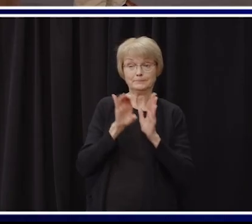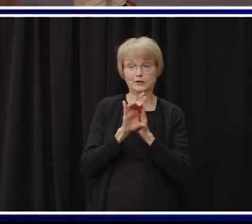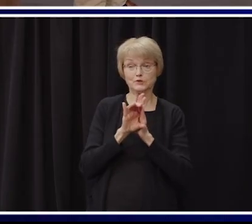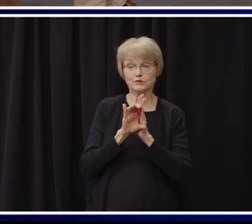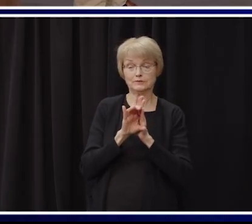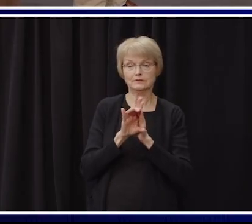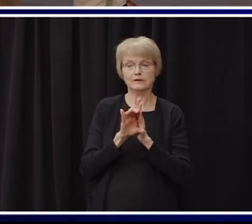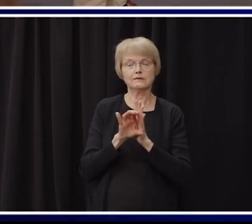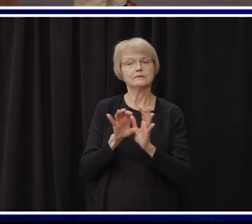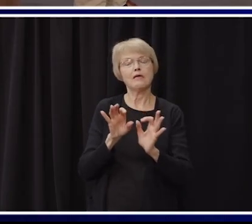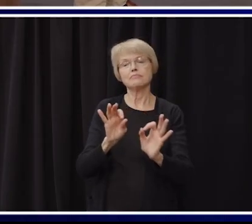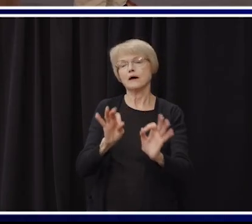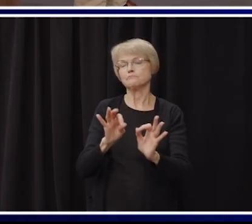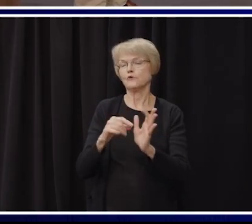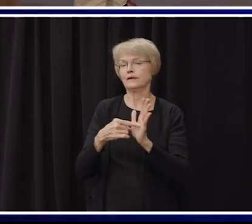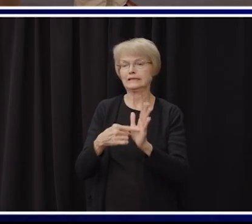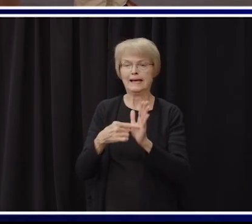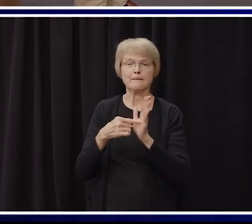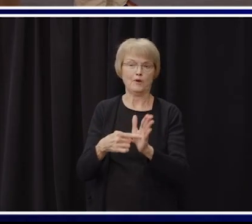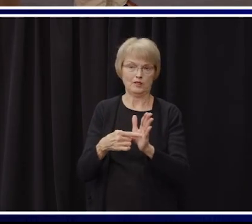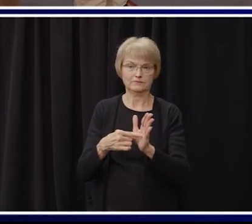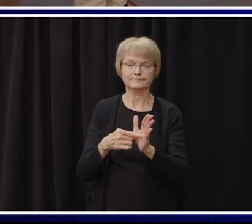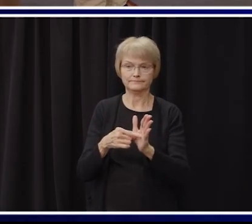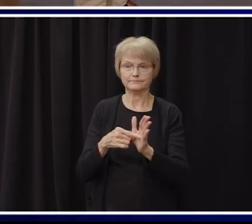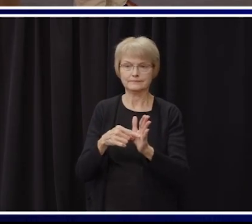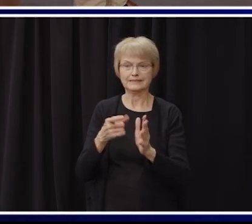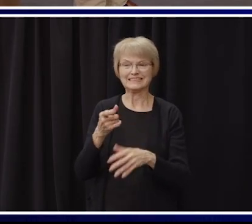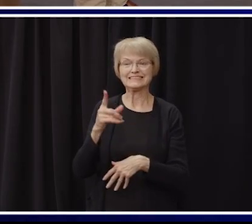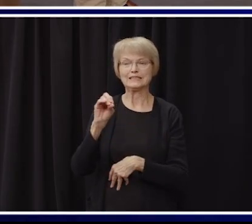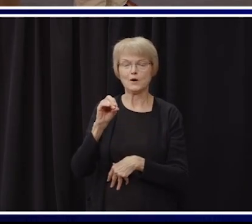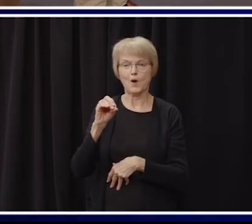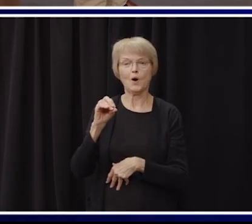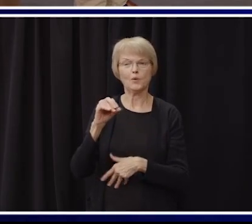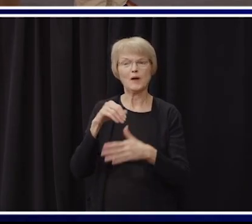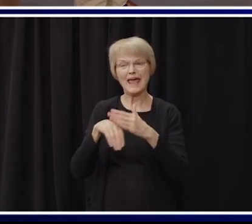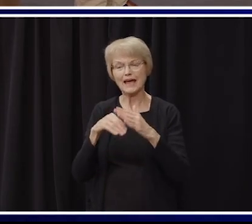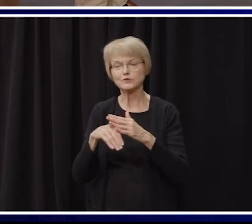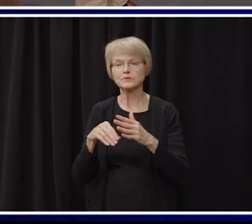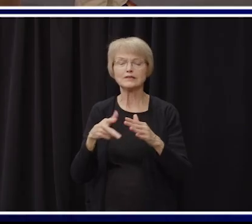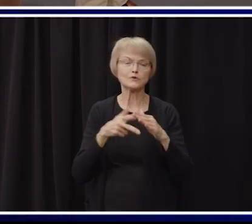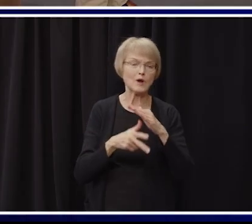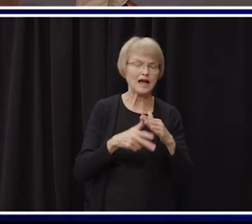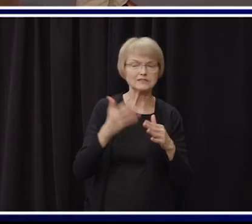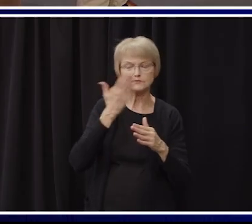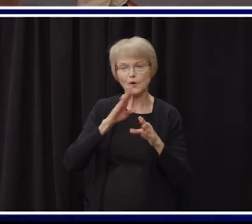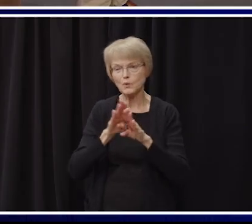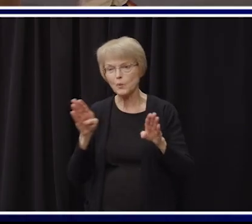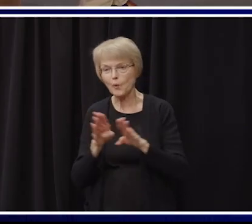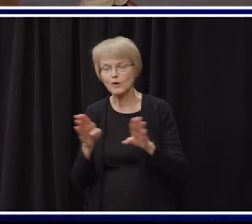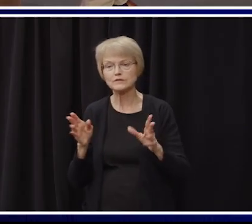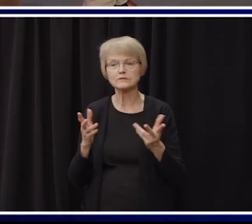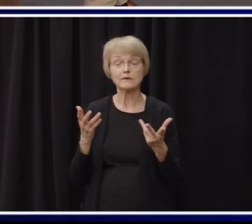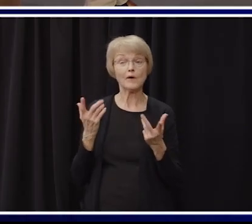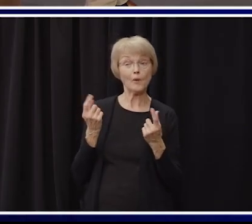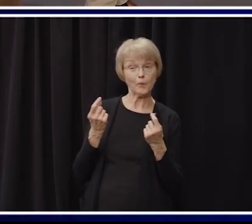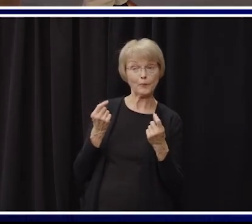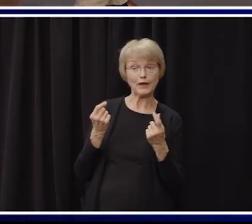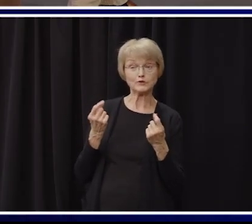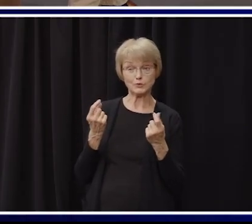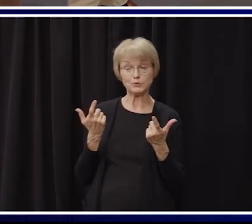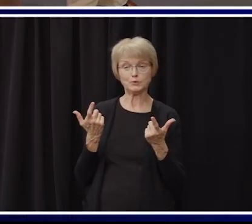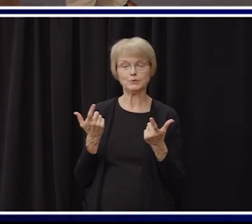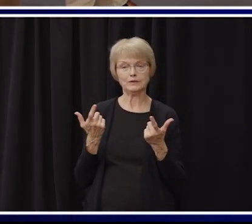that's a perfect example of how we do zero entry at garages, at front doors. Basically, we pour